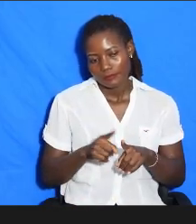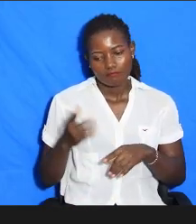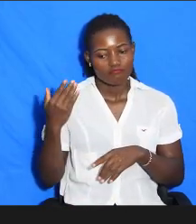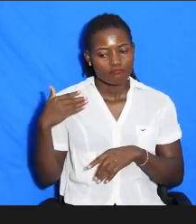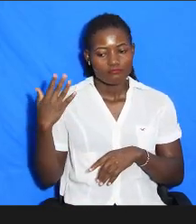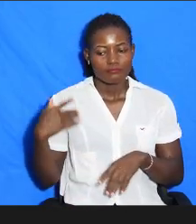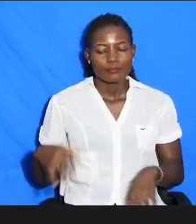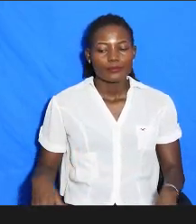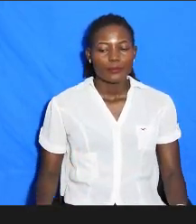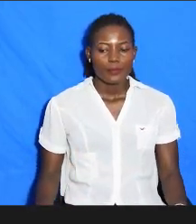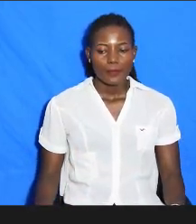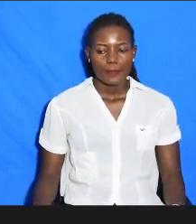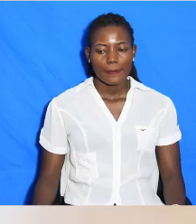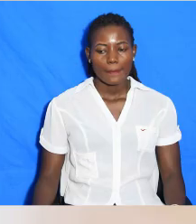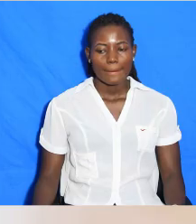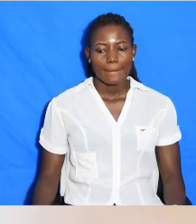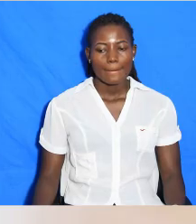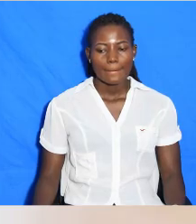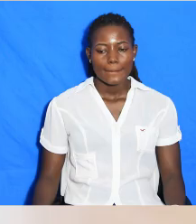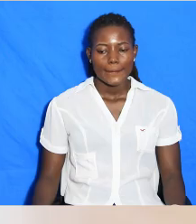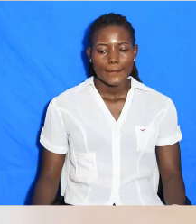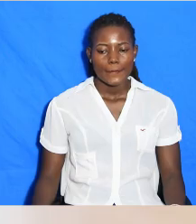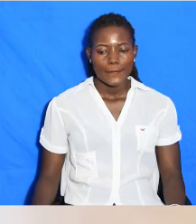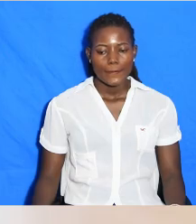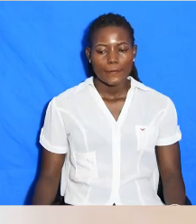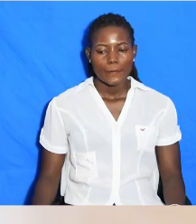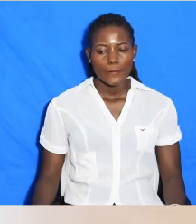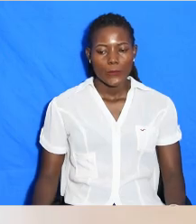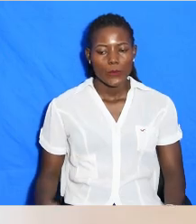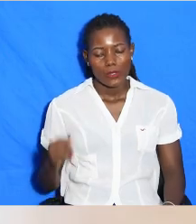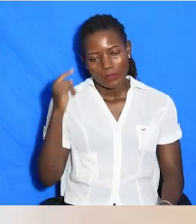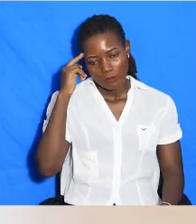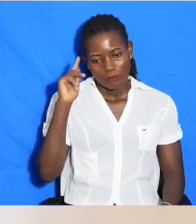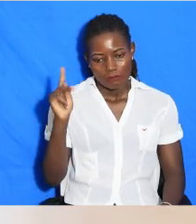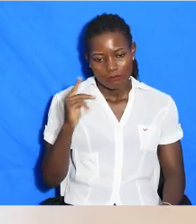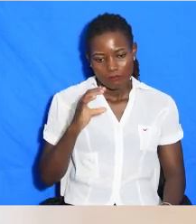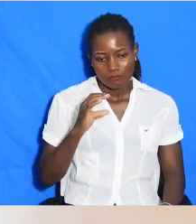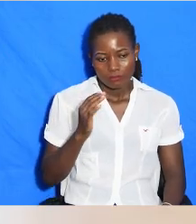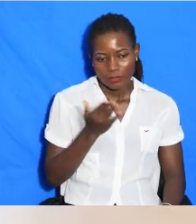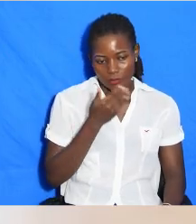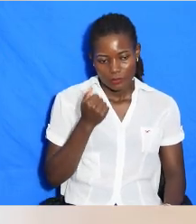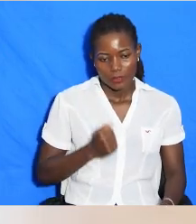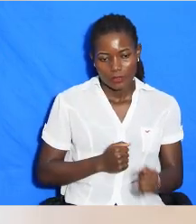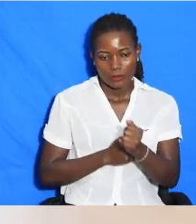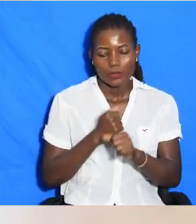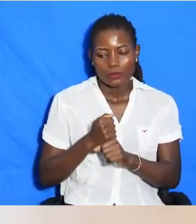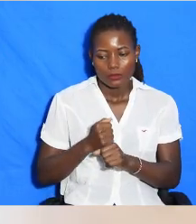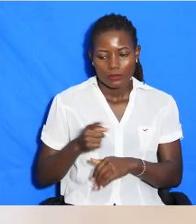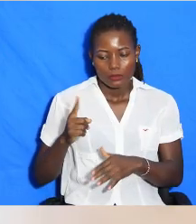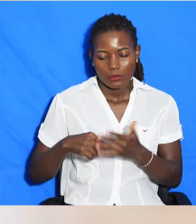two Okay. years. You get, So yeah. you think Kenyan coaches are better supported to do what they do? And